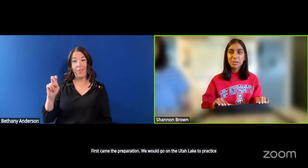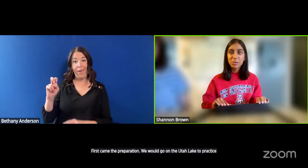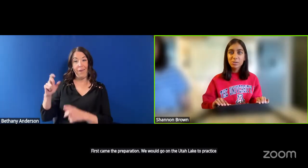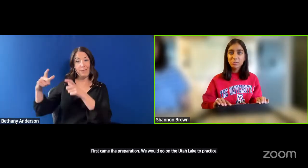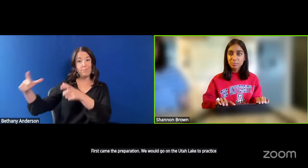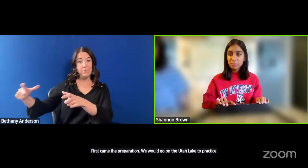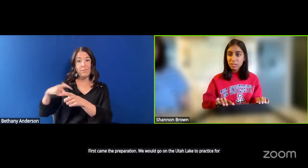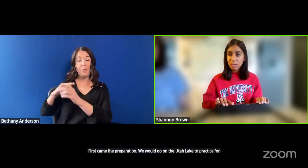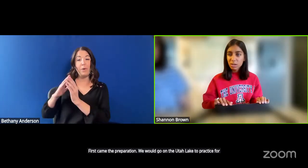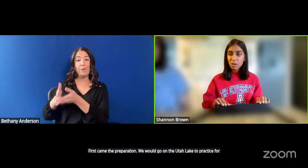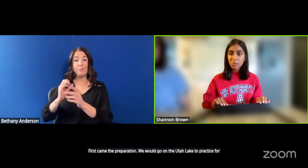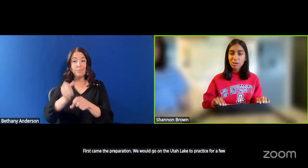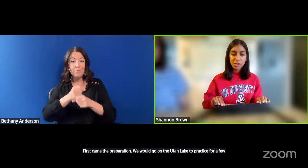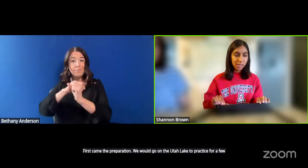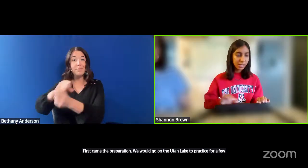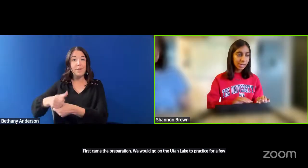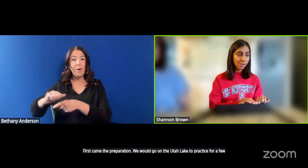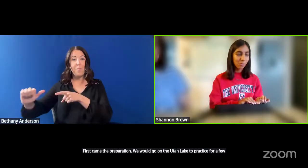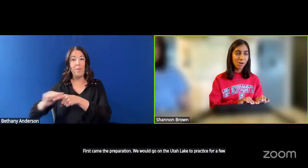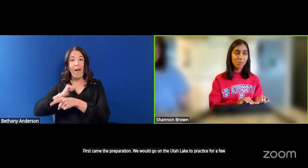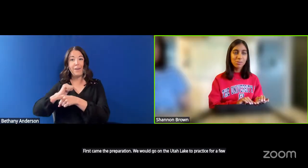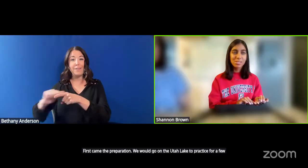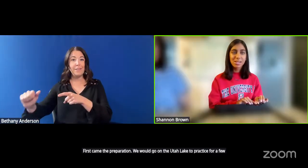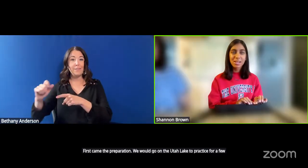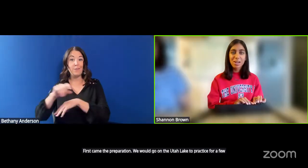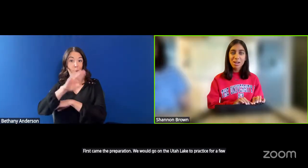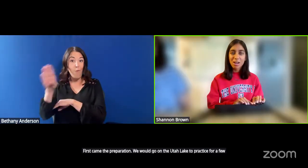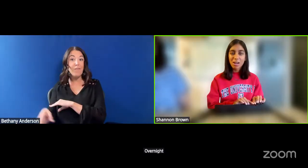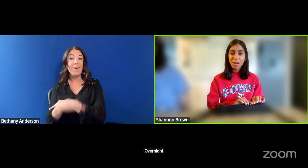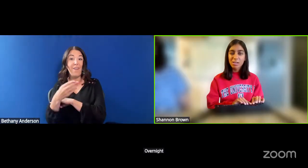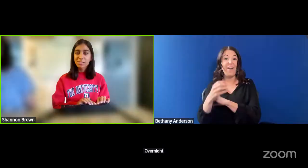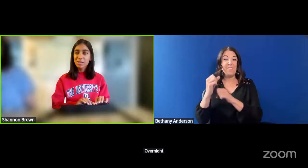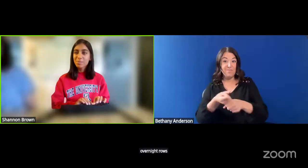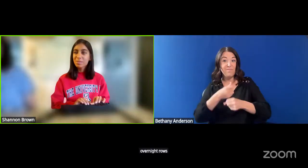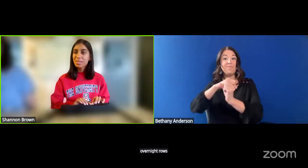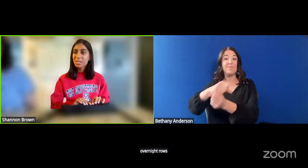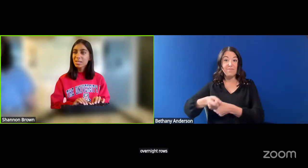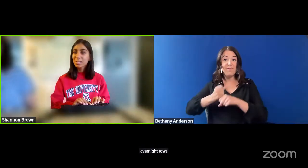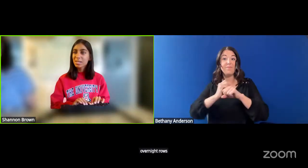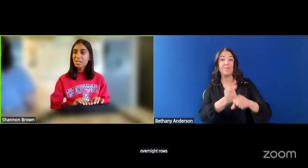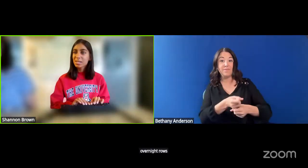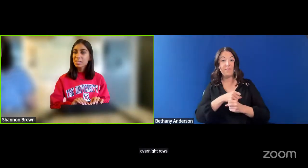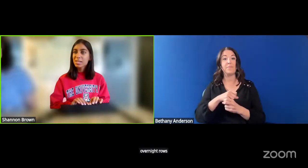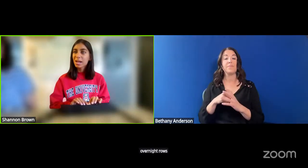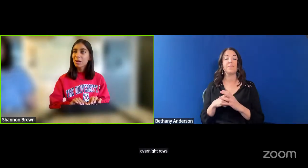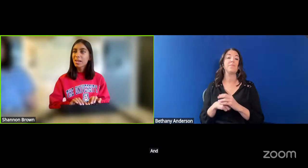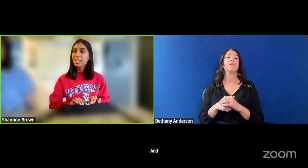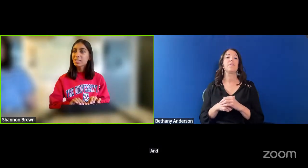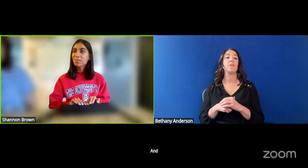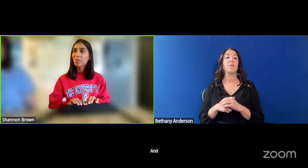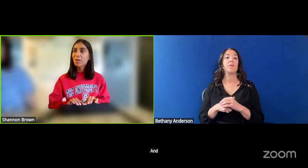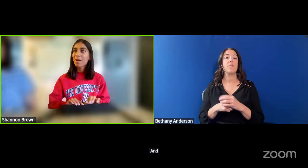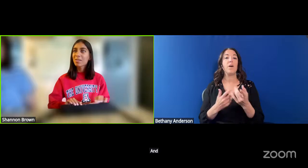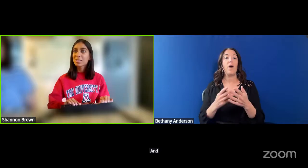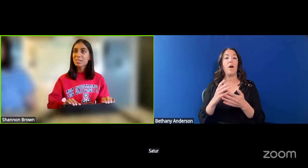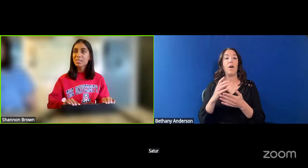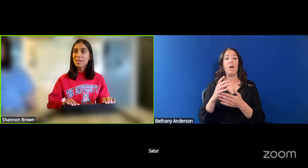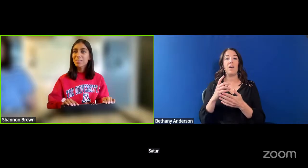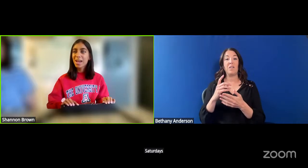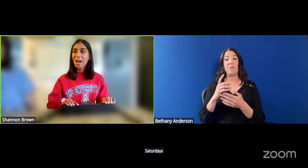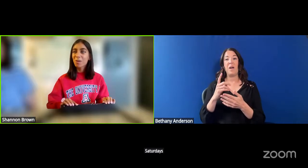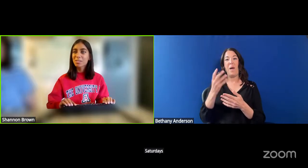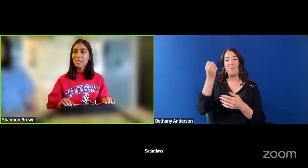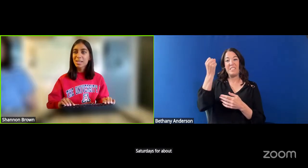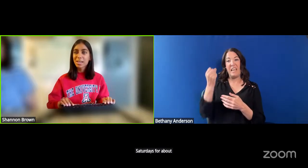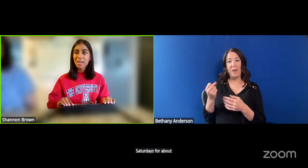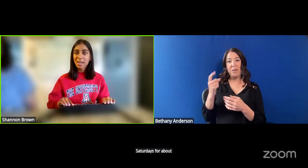a few overnight rows on some Saturdays for about